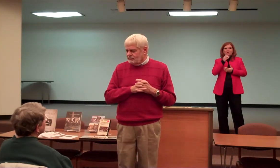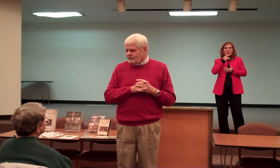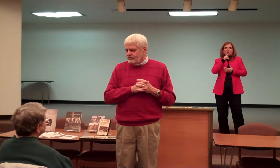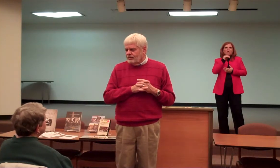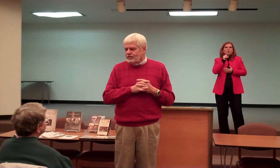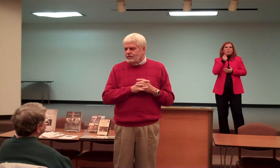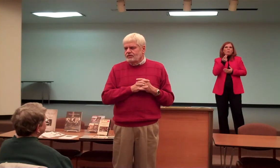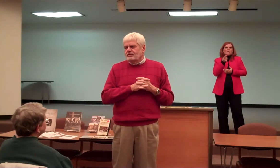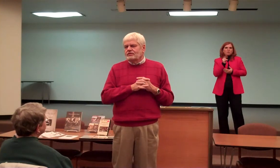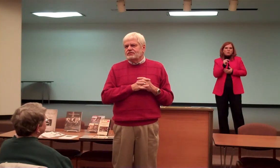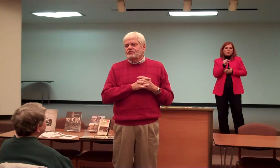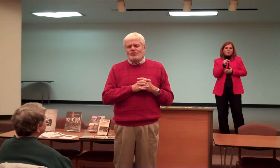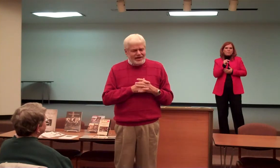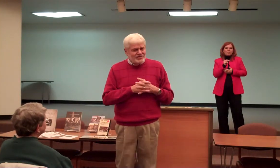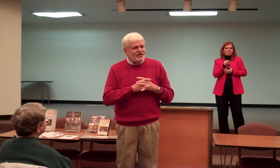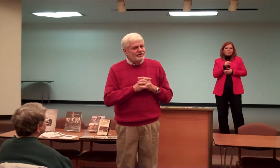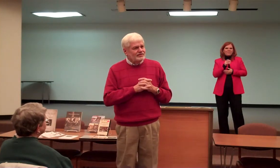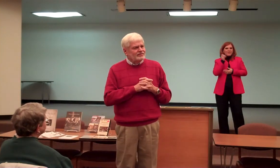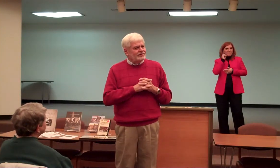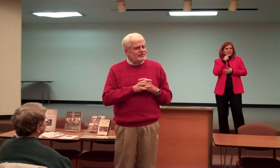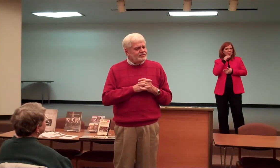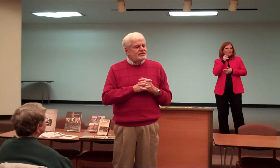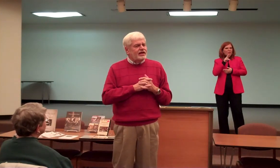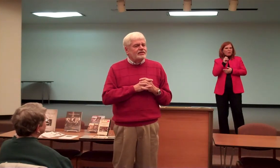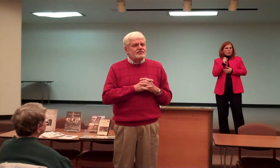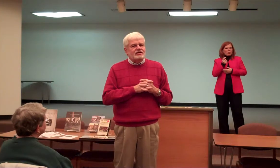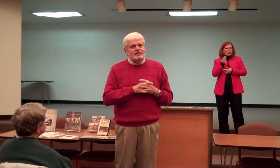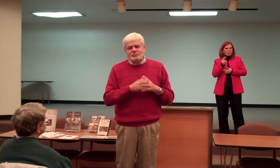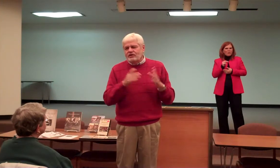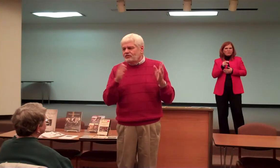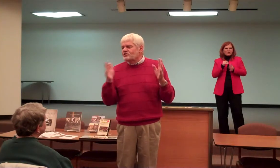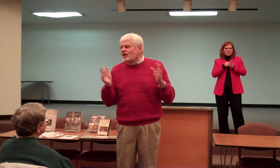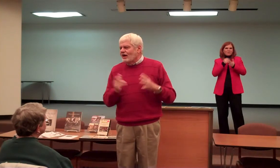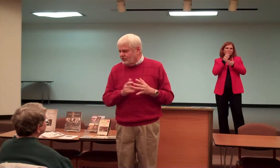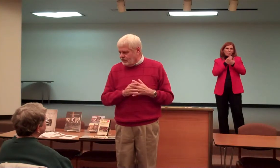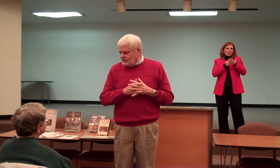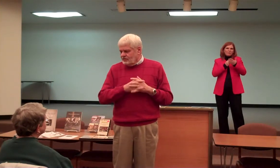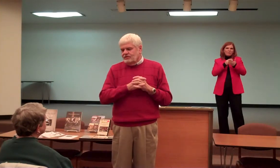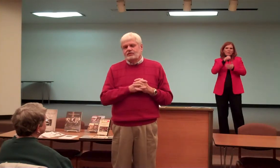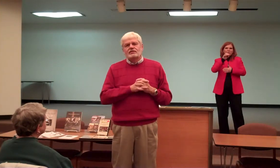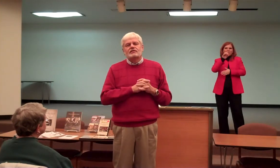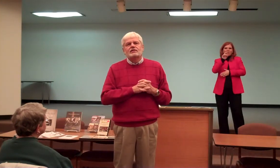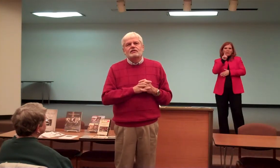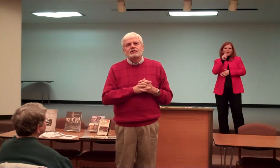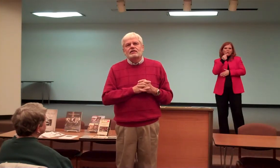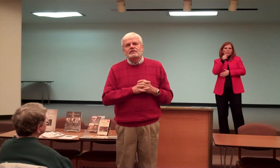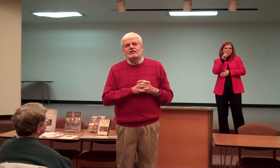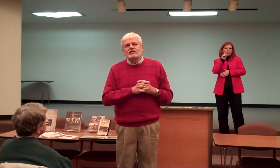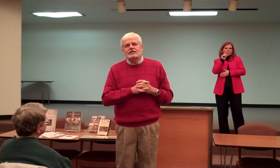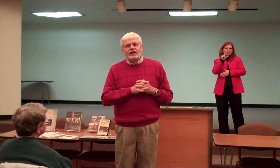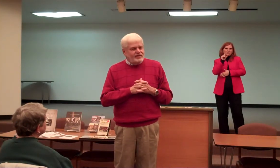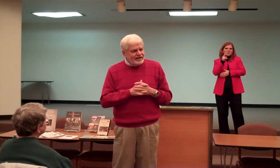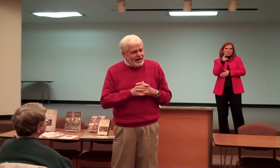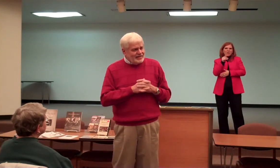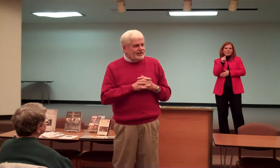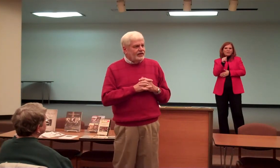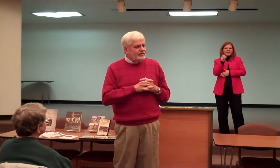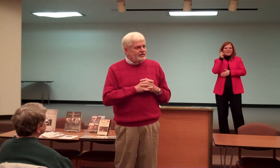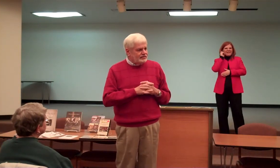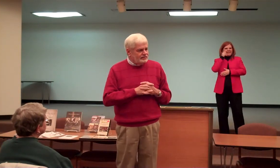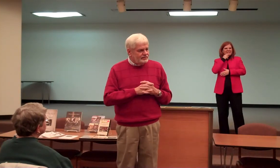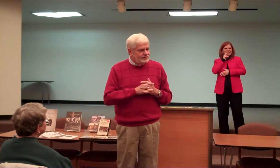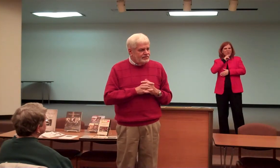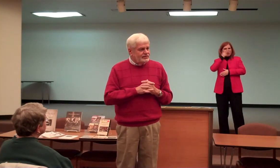Croatian. I said, Croatian? I said, yeah, it's part of Yugoslavia. He said, are you a